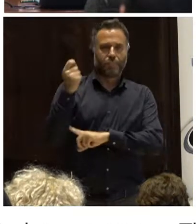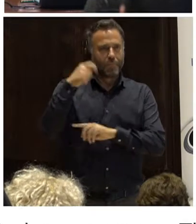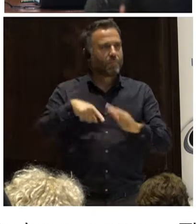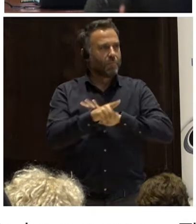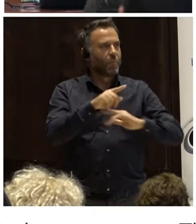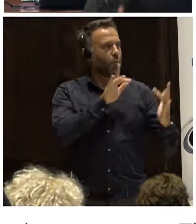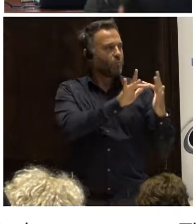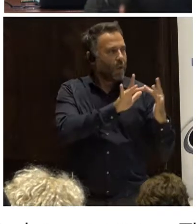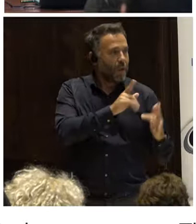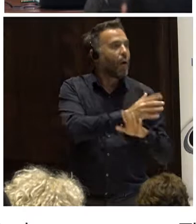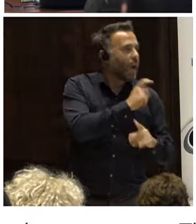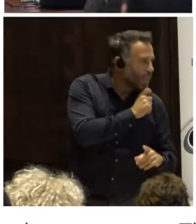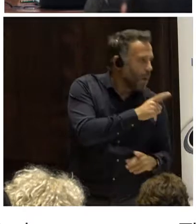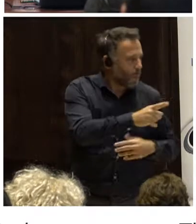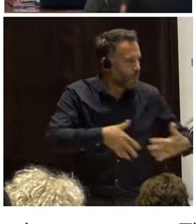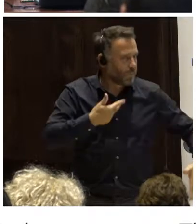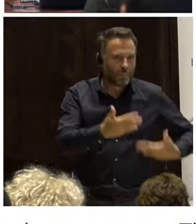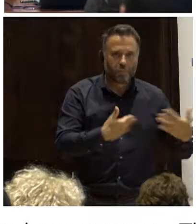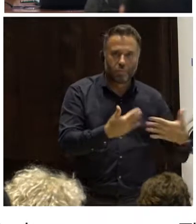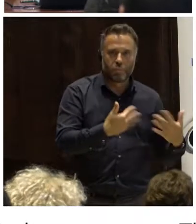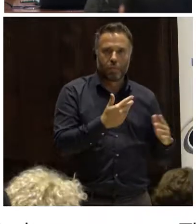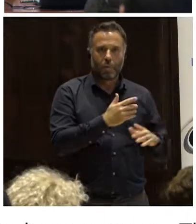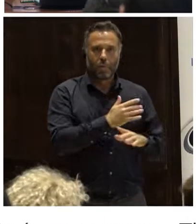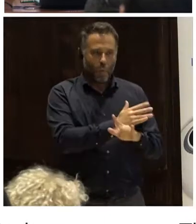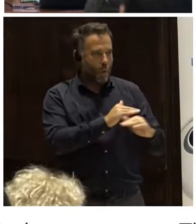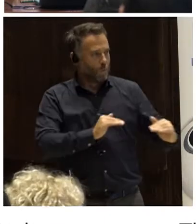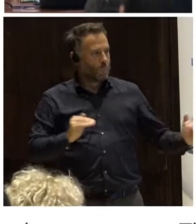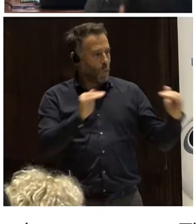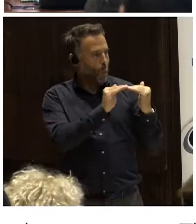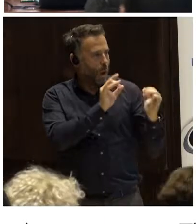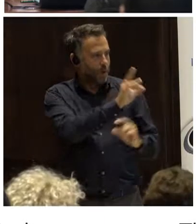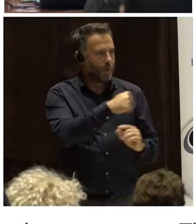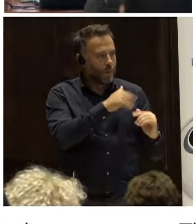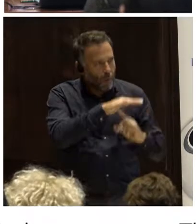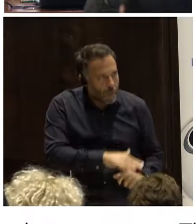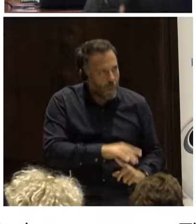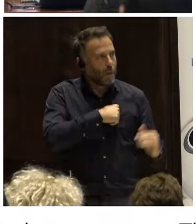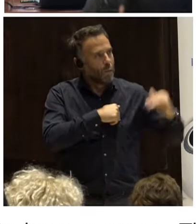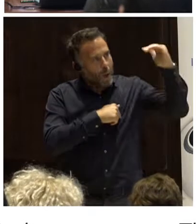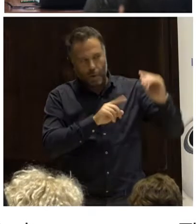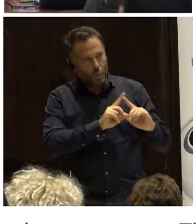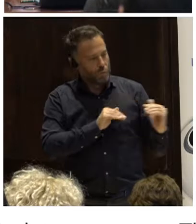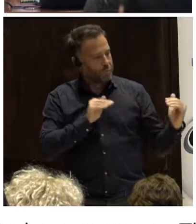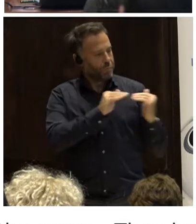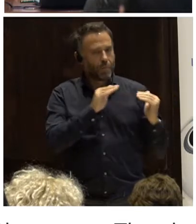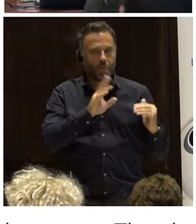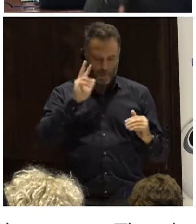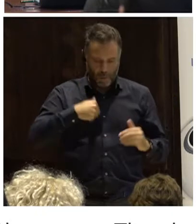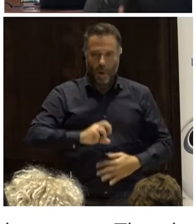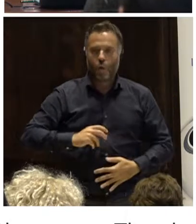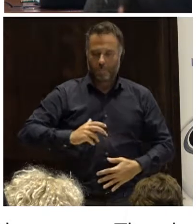their self-confidence and their self-esteem. And because they had a very nice vehicle, they have acquired